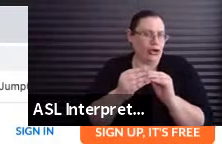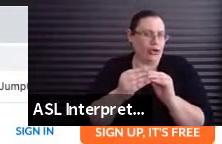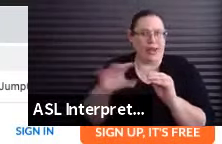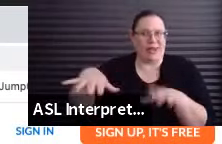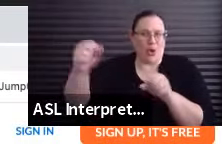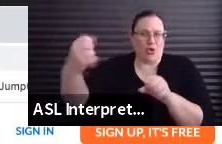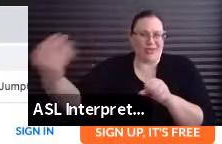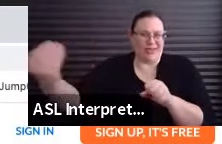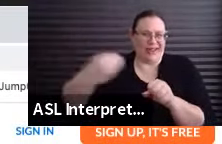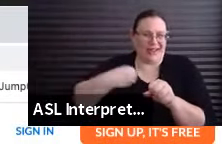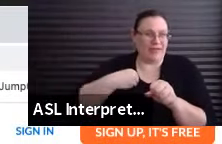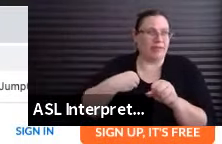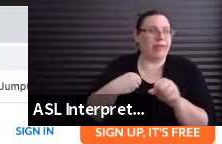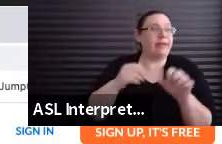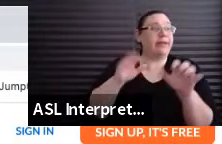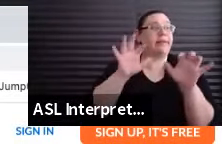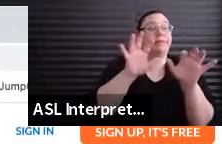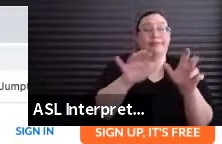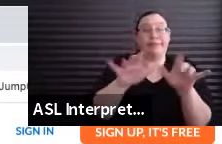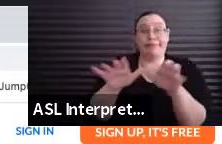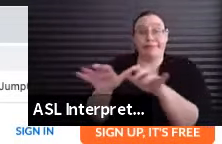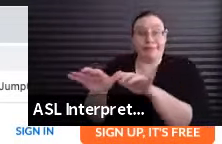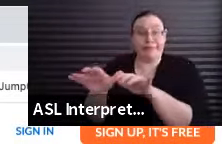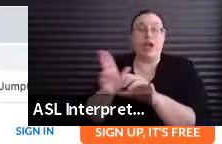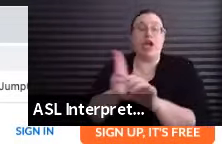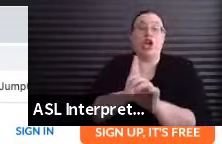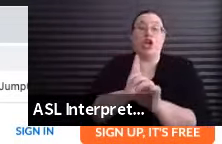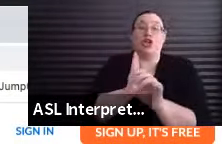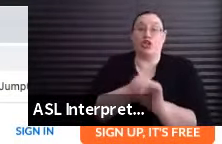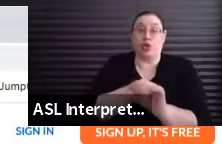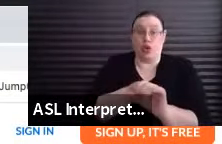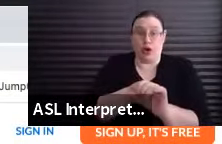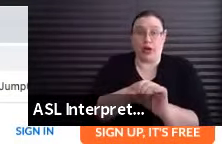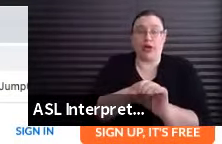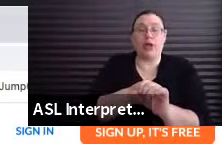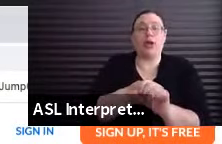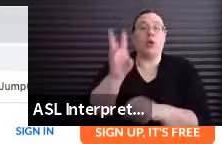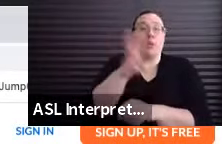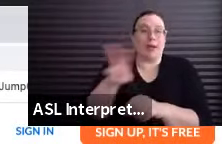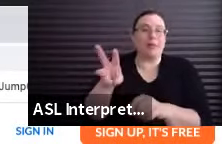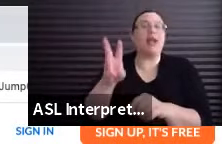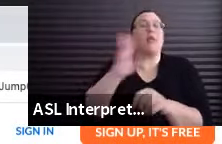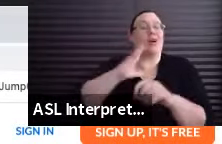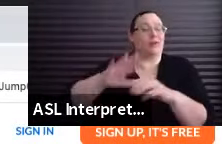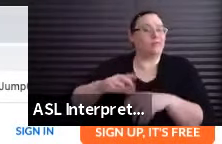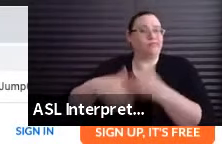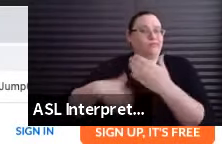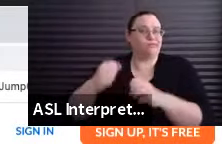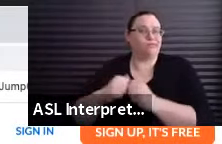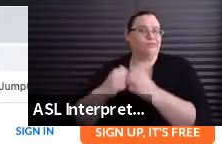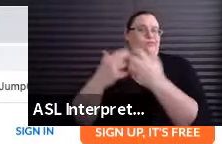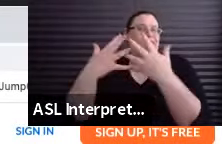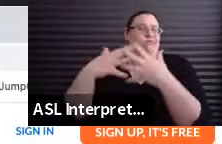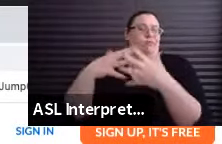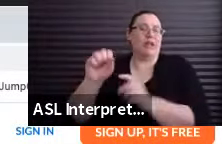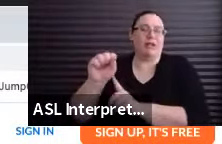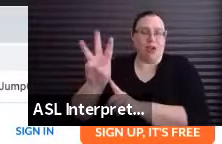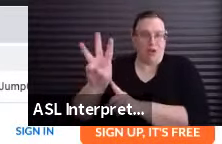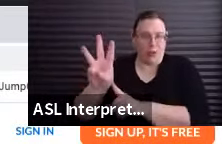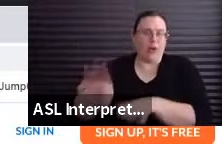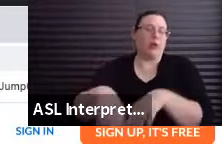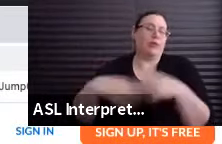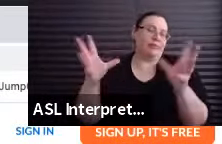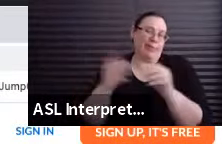host. And when I put those numbers in and hit join, the website will then initiate the software, which will then initiate the meeting. And there you